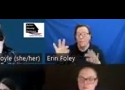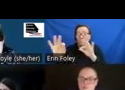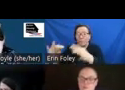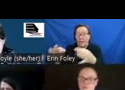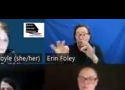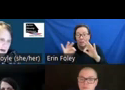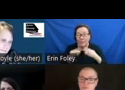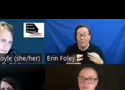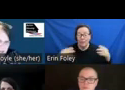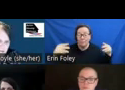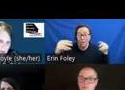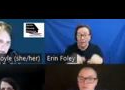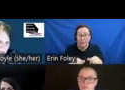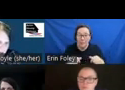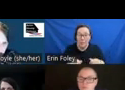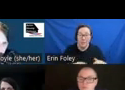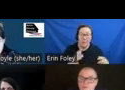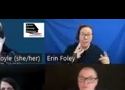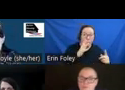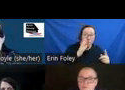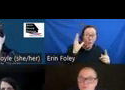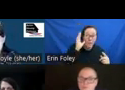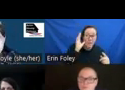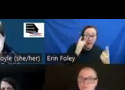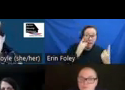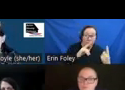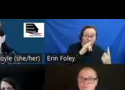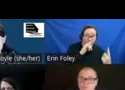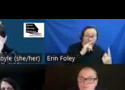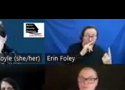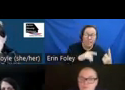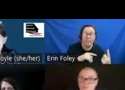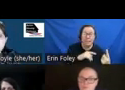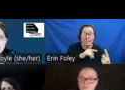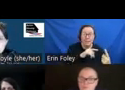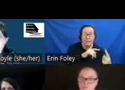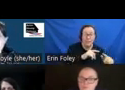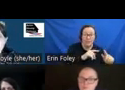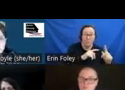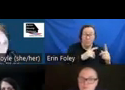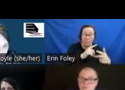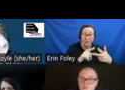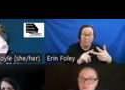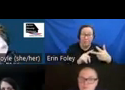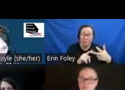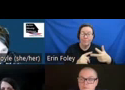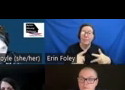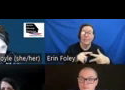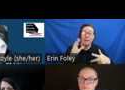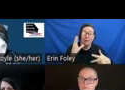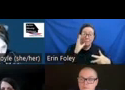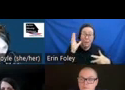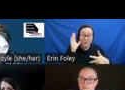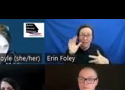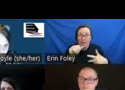in unit A, mom and dad B are in unit B, and kids A and B are with a caregiver in unit C.